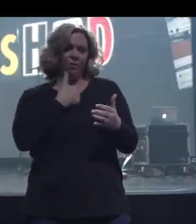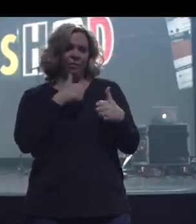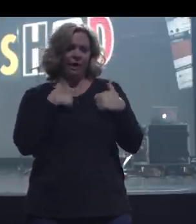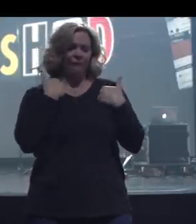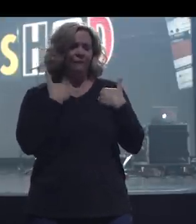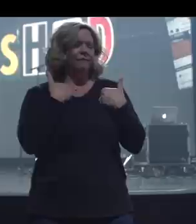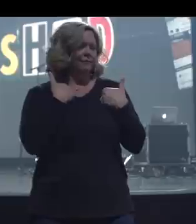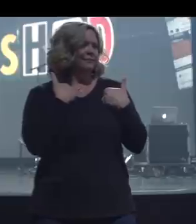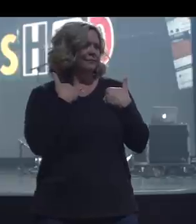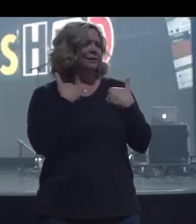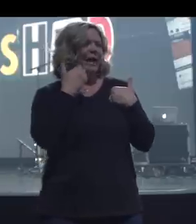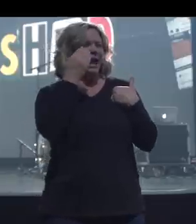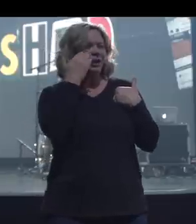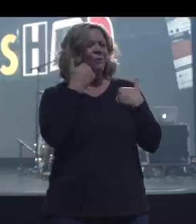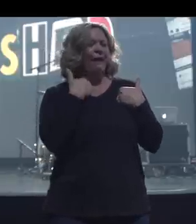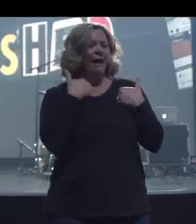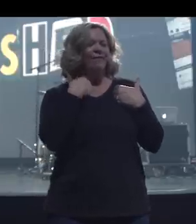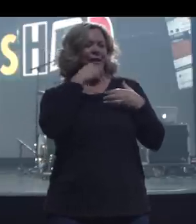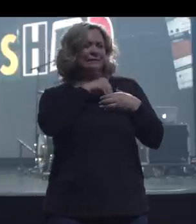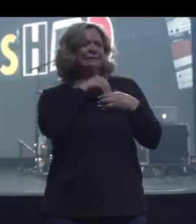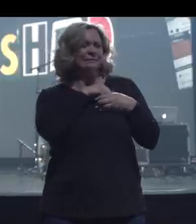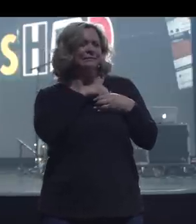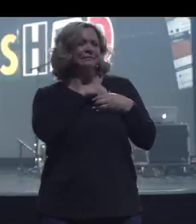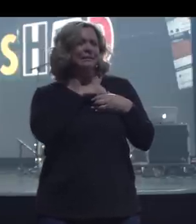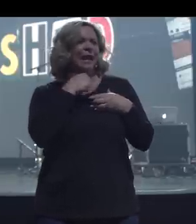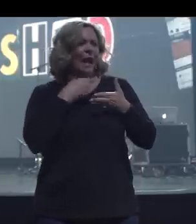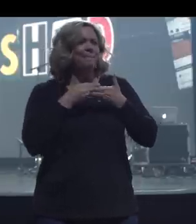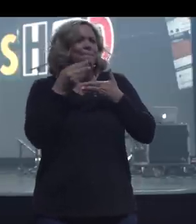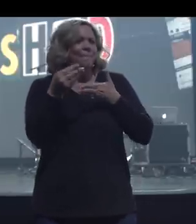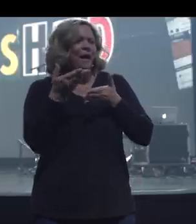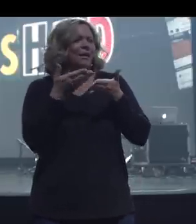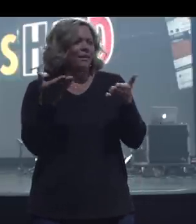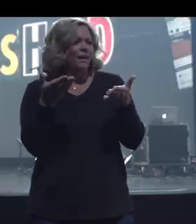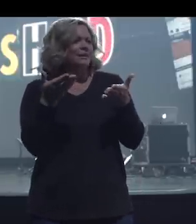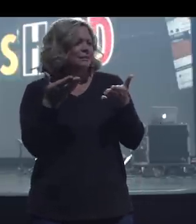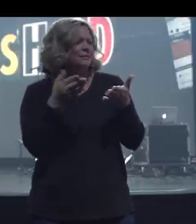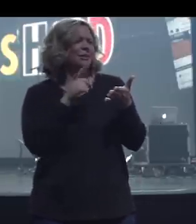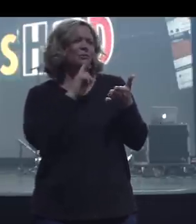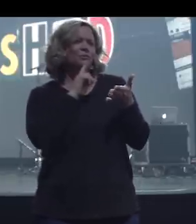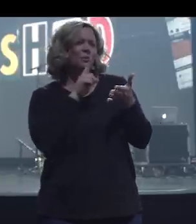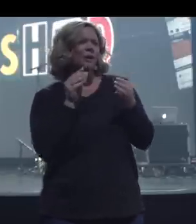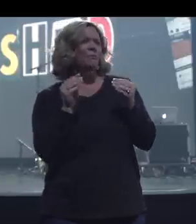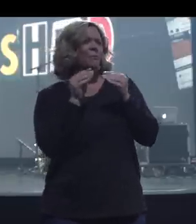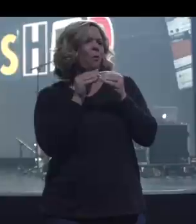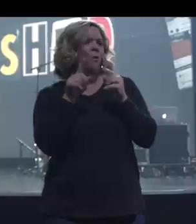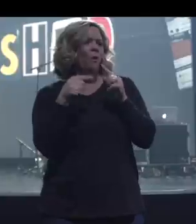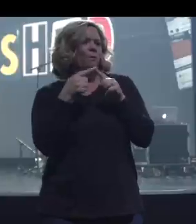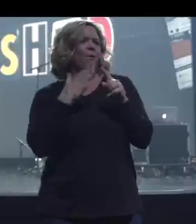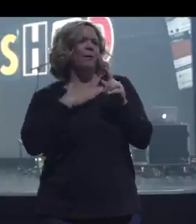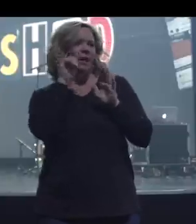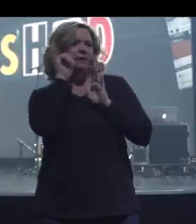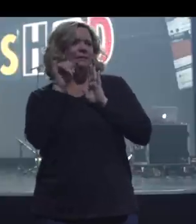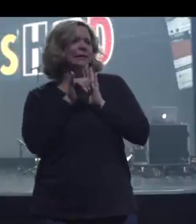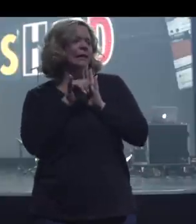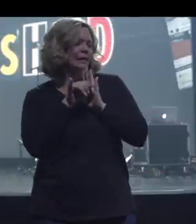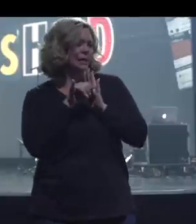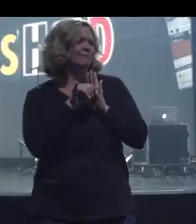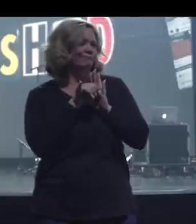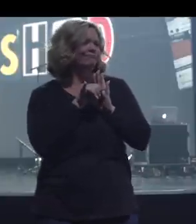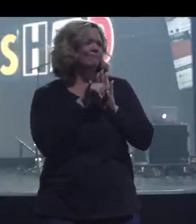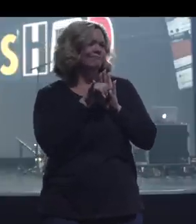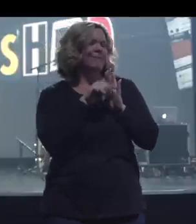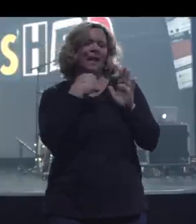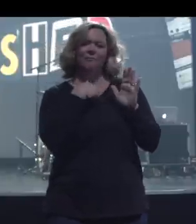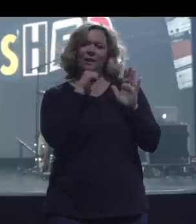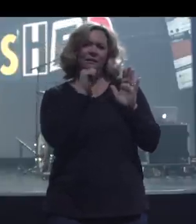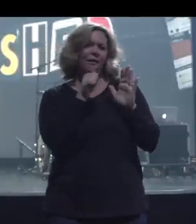there's some of that in me. I'm purchasing things on occasion that are really more about my identity and me